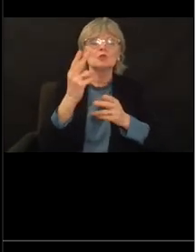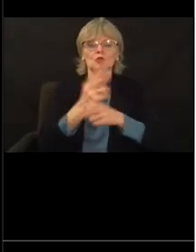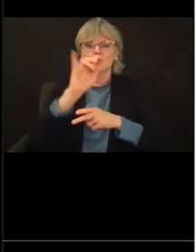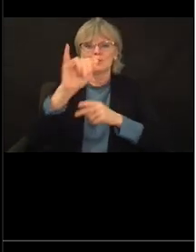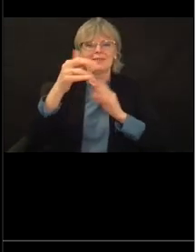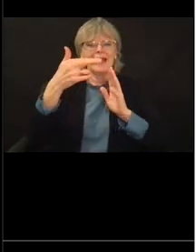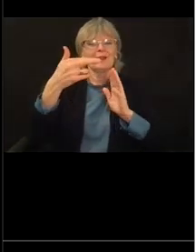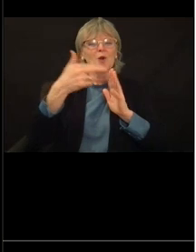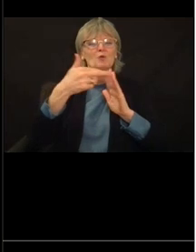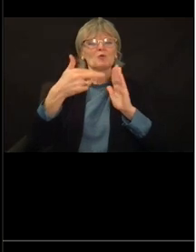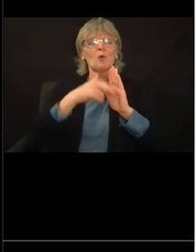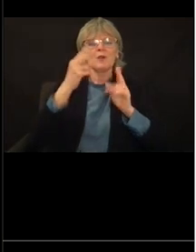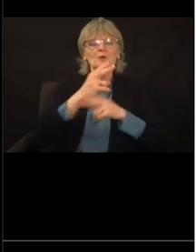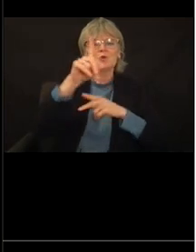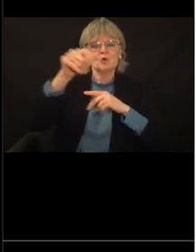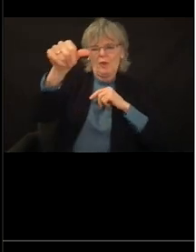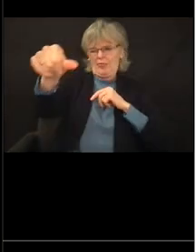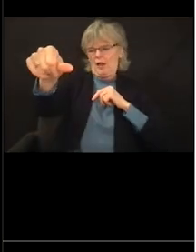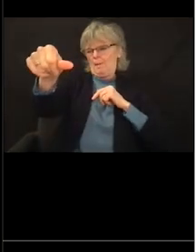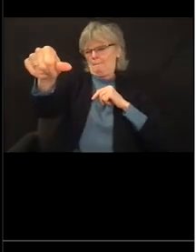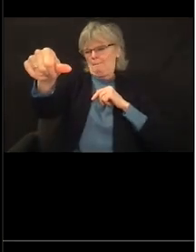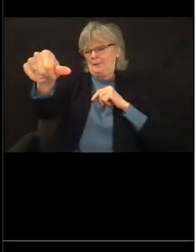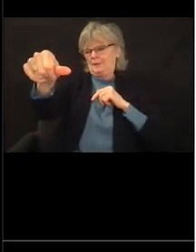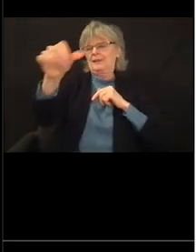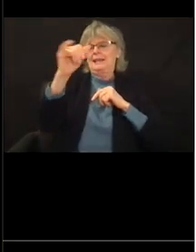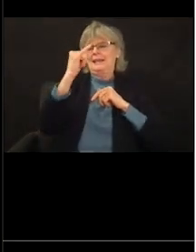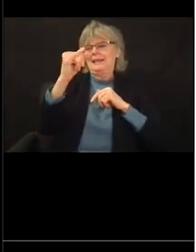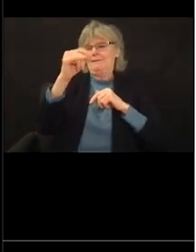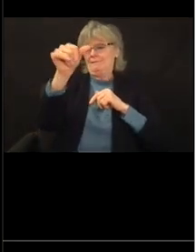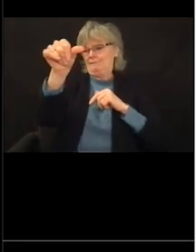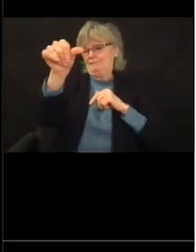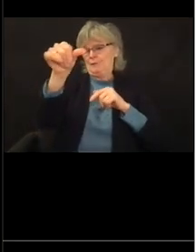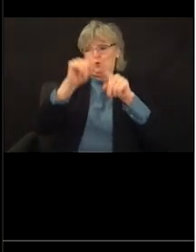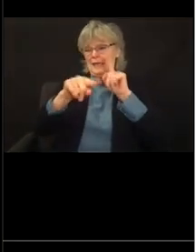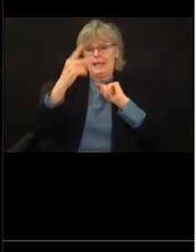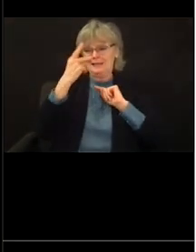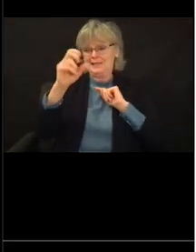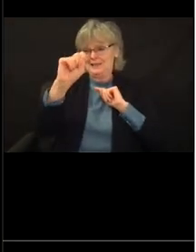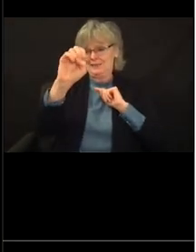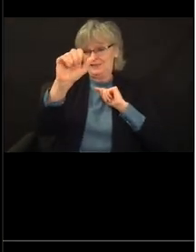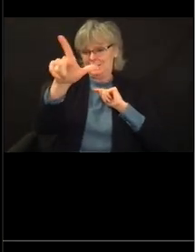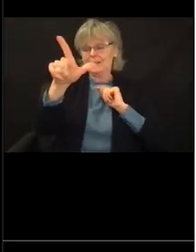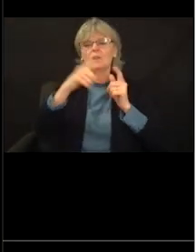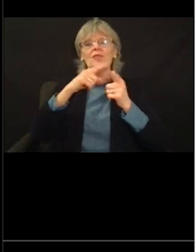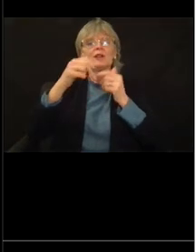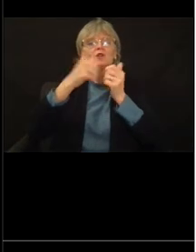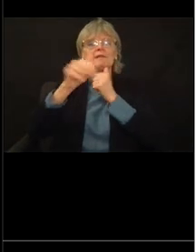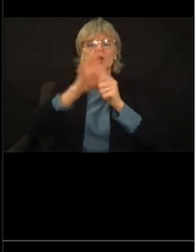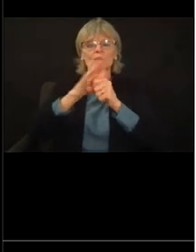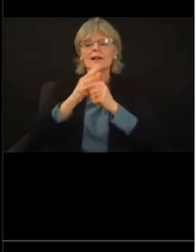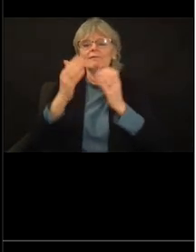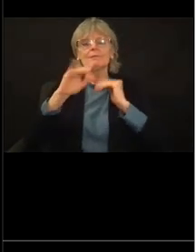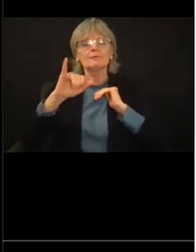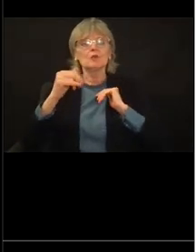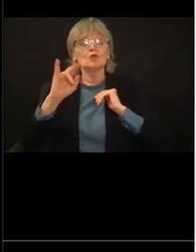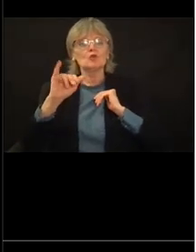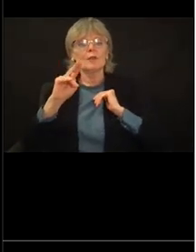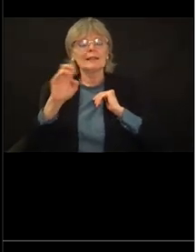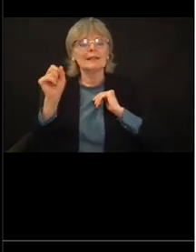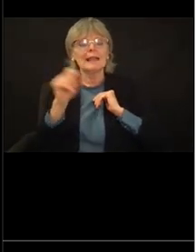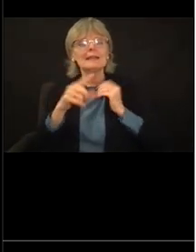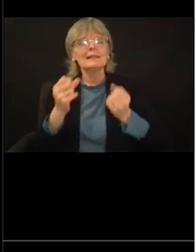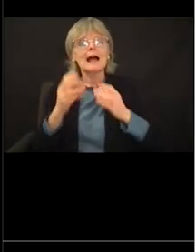love that. All right, last question before we move on comes from Jillian. Jillian's wondering, how many monk seals are you